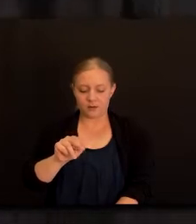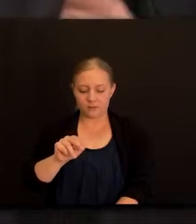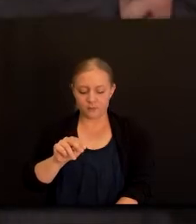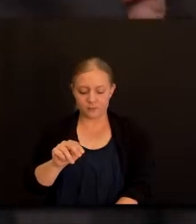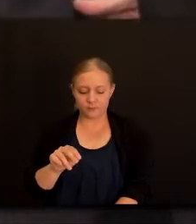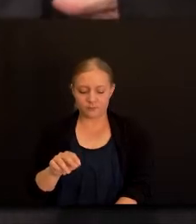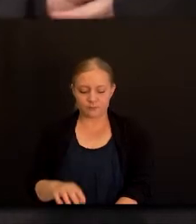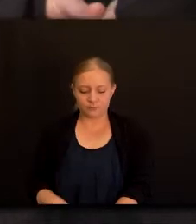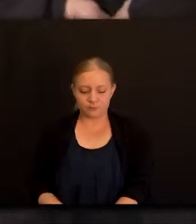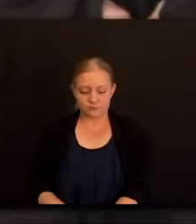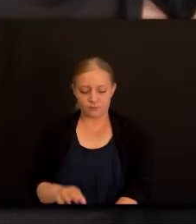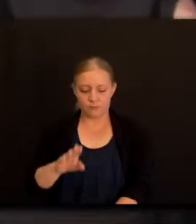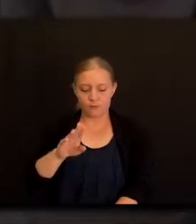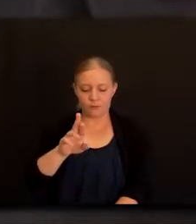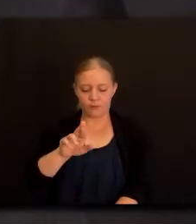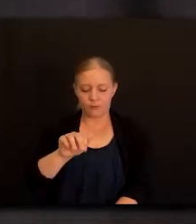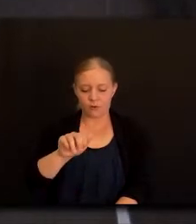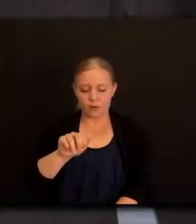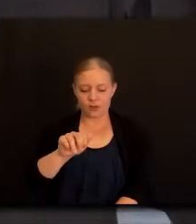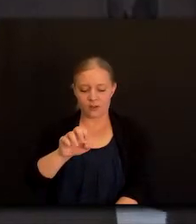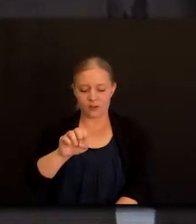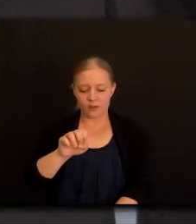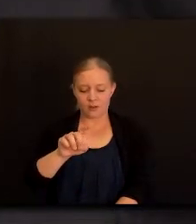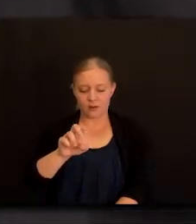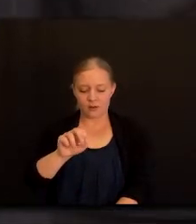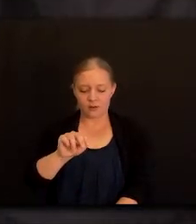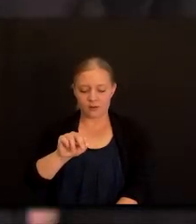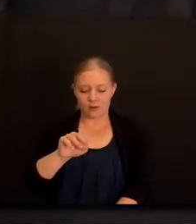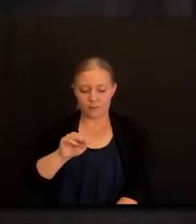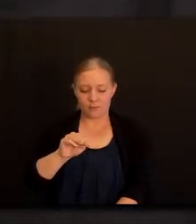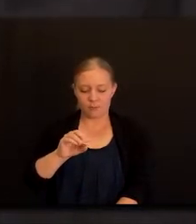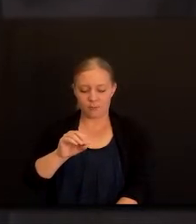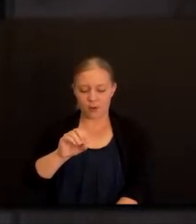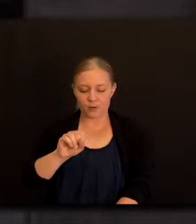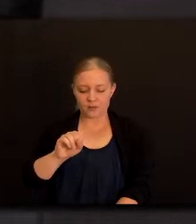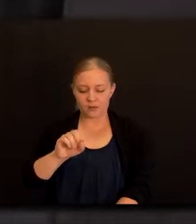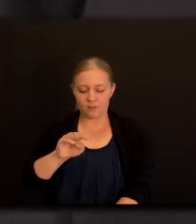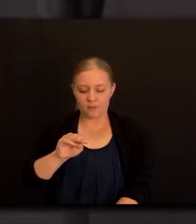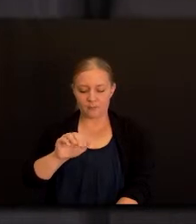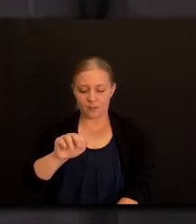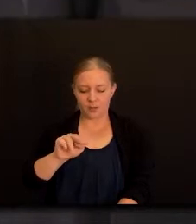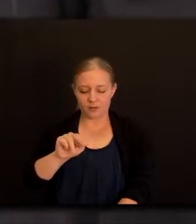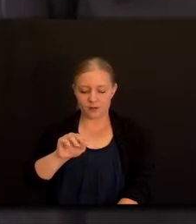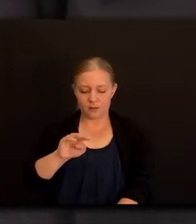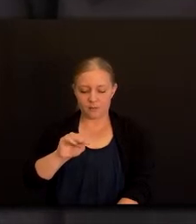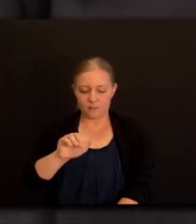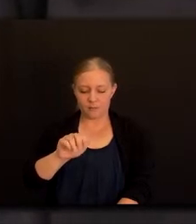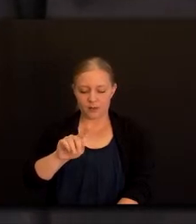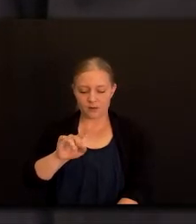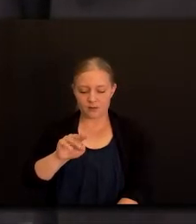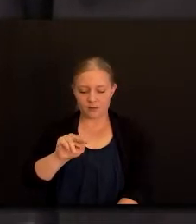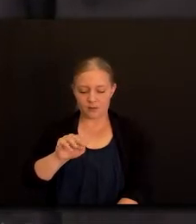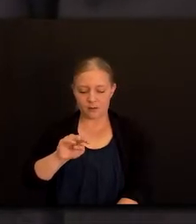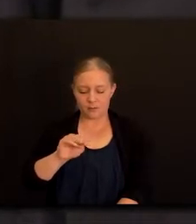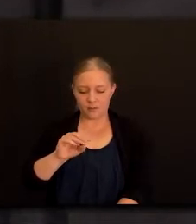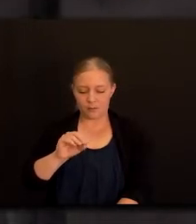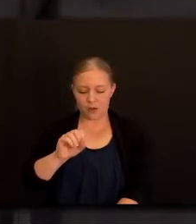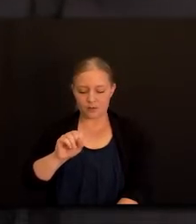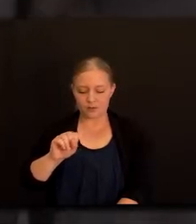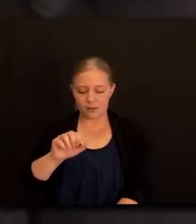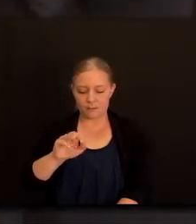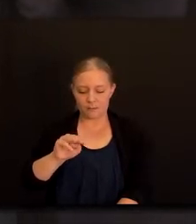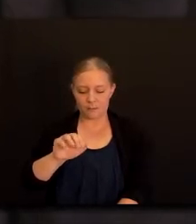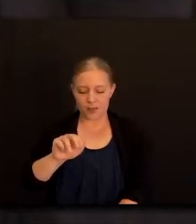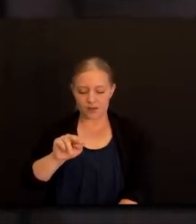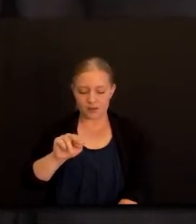Braden Thomas Mossman. Madison O. Mossman.